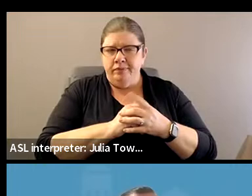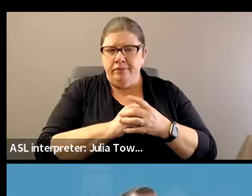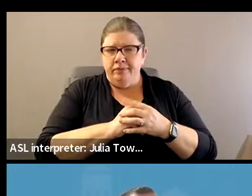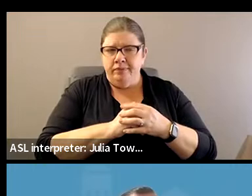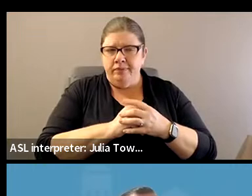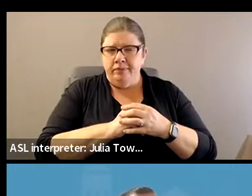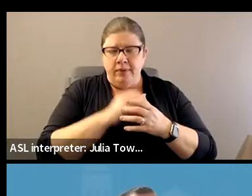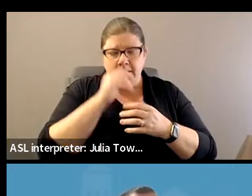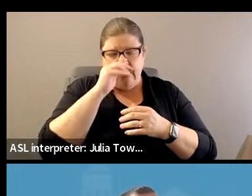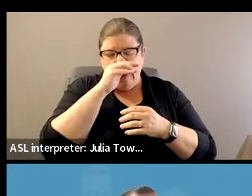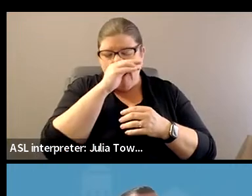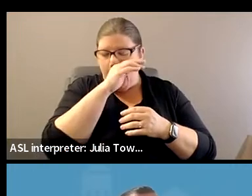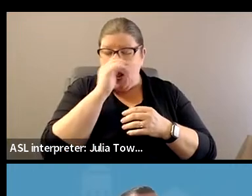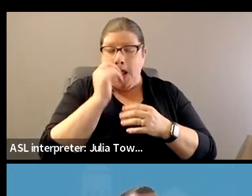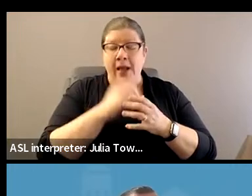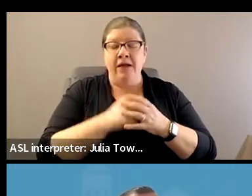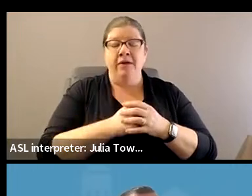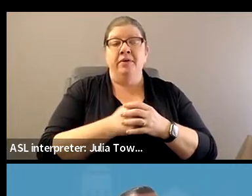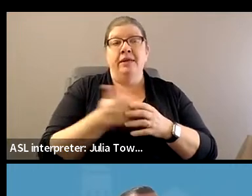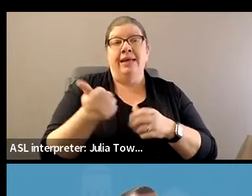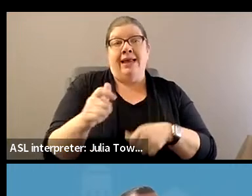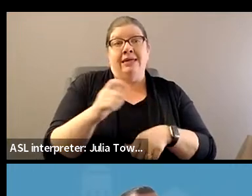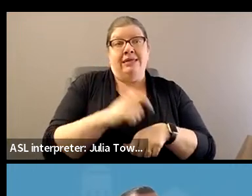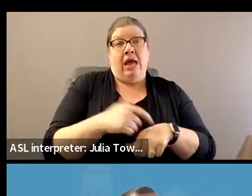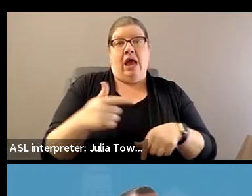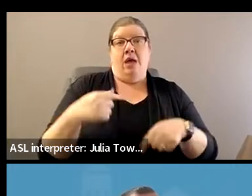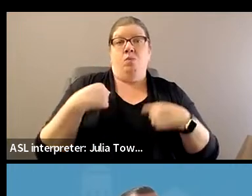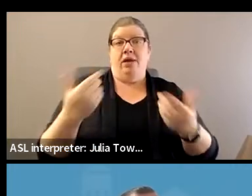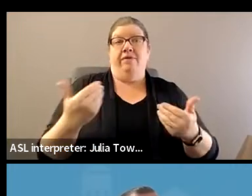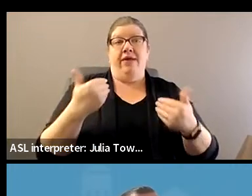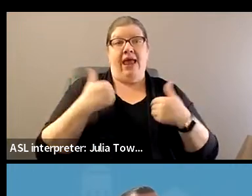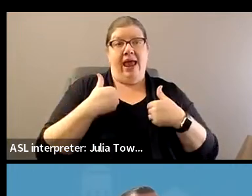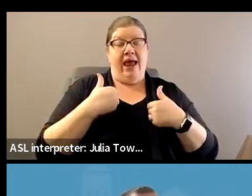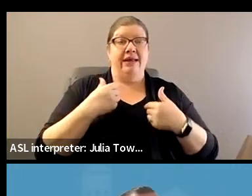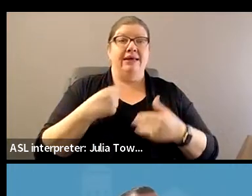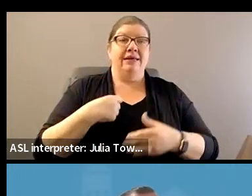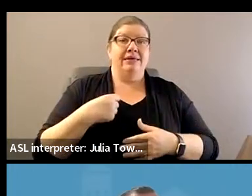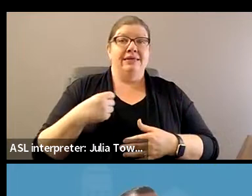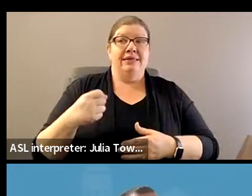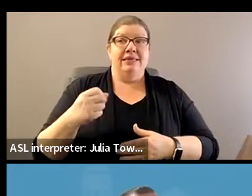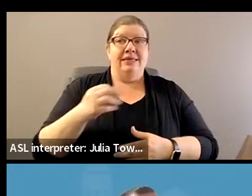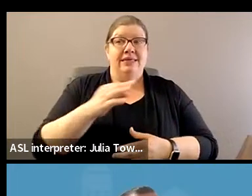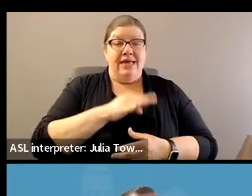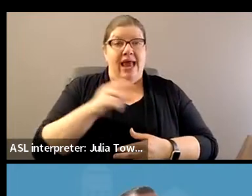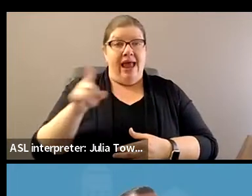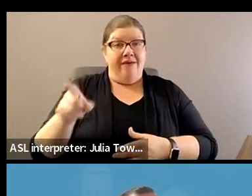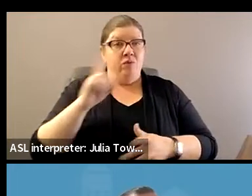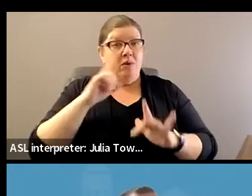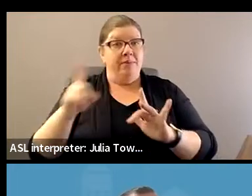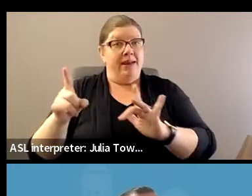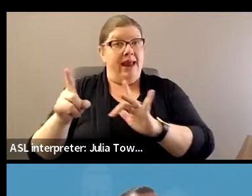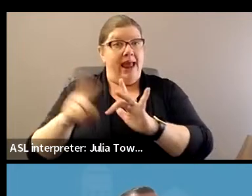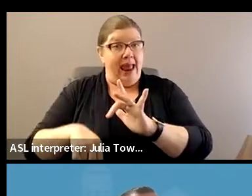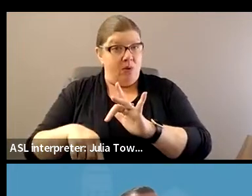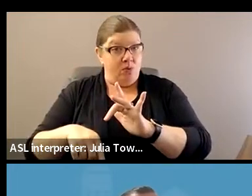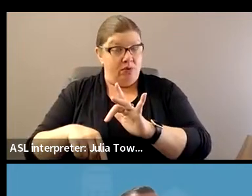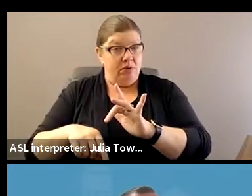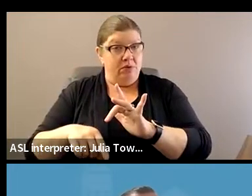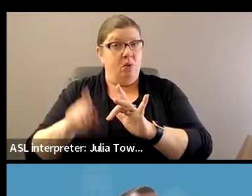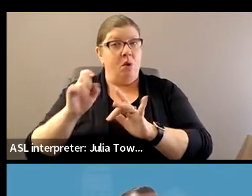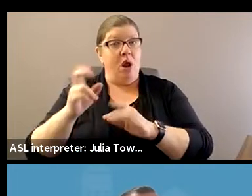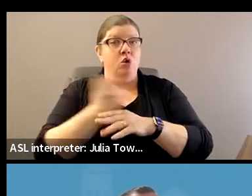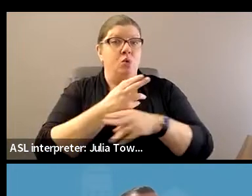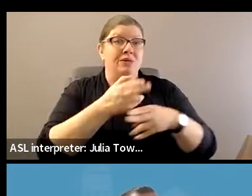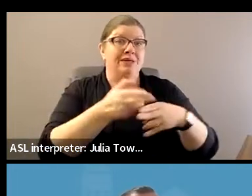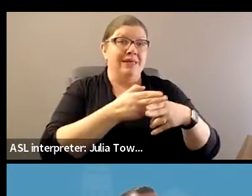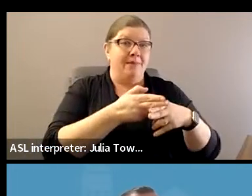We've had, anytime that we have had staff who have been out and we've had to use